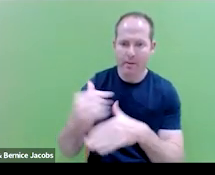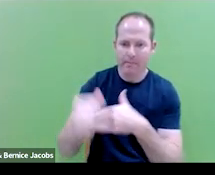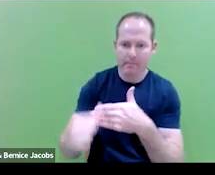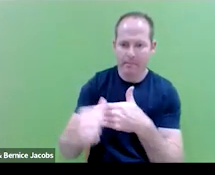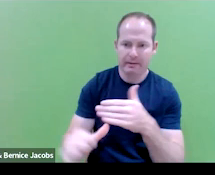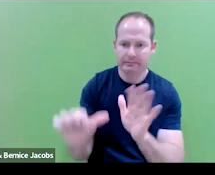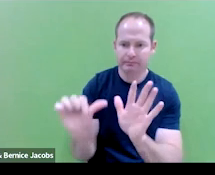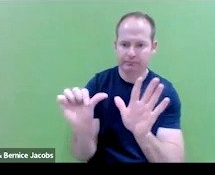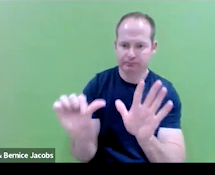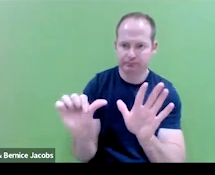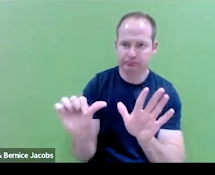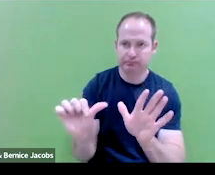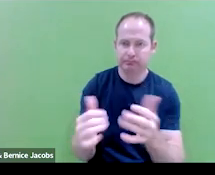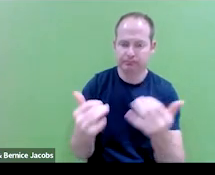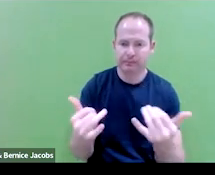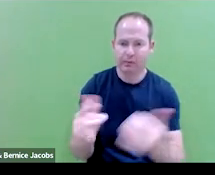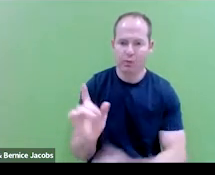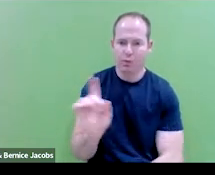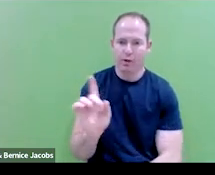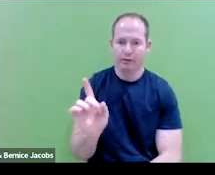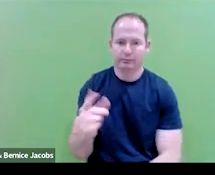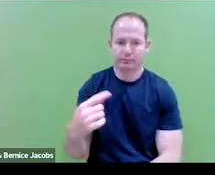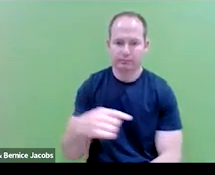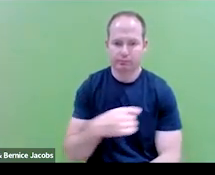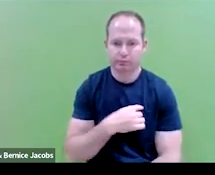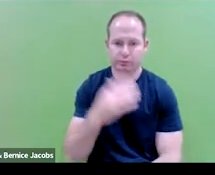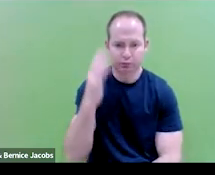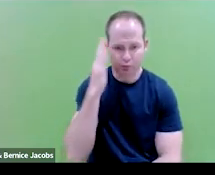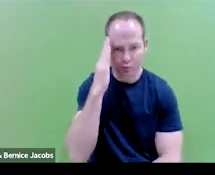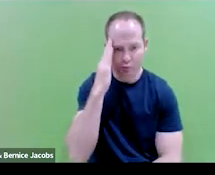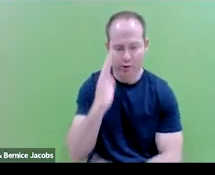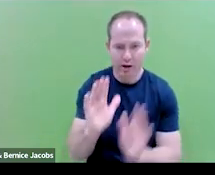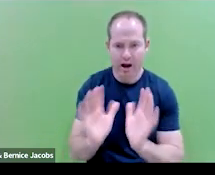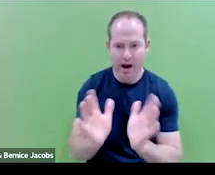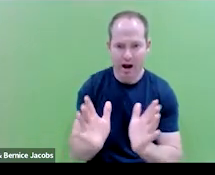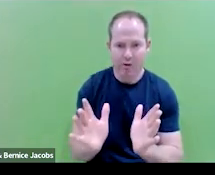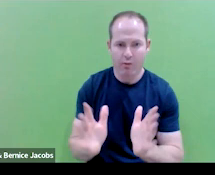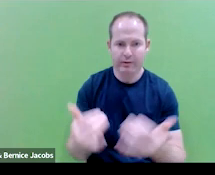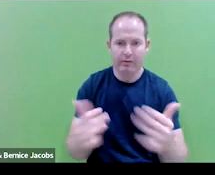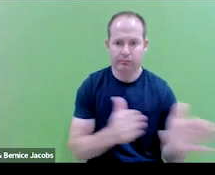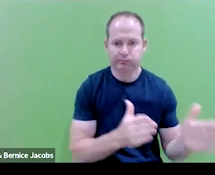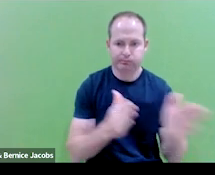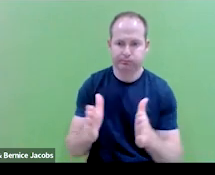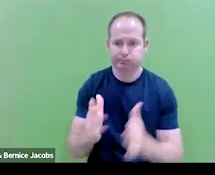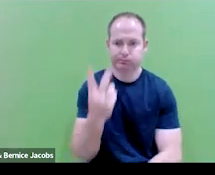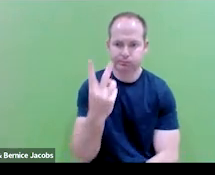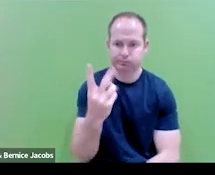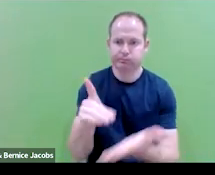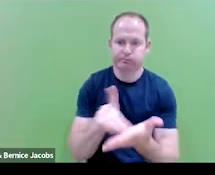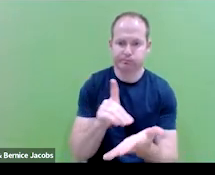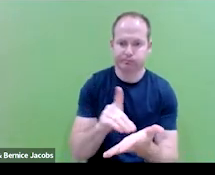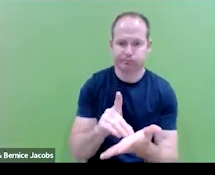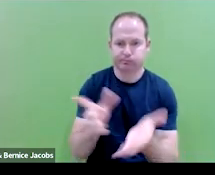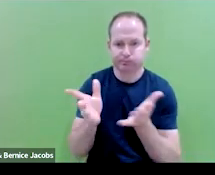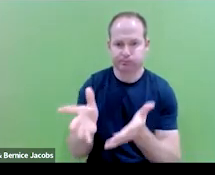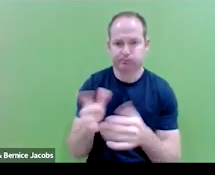the impact to ability to live a normal life. Yeah. Which is the second statement in that definition. And